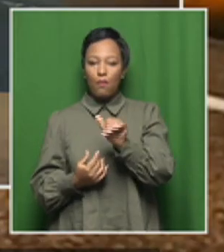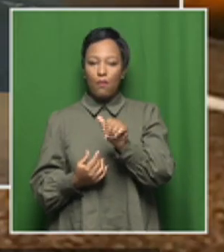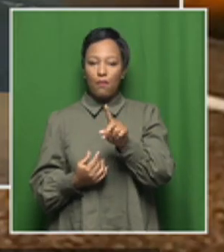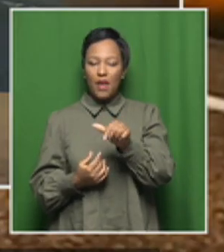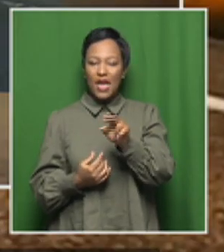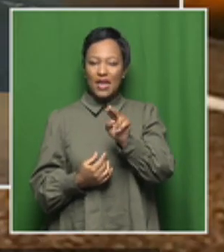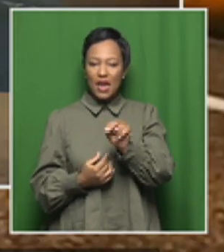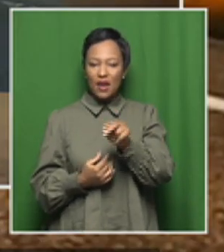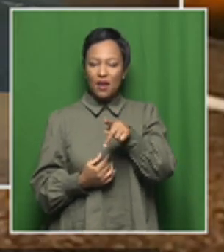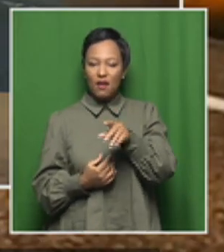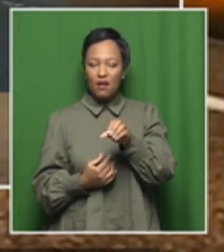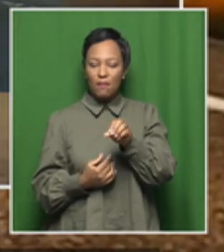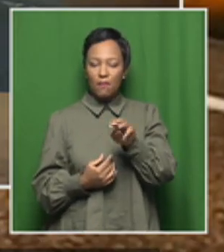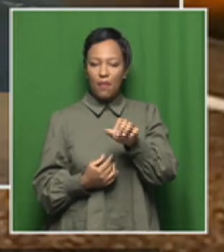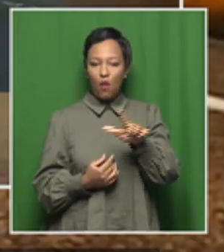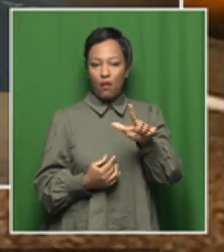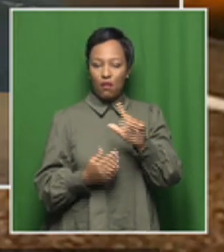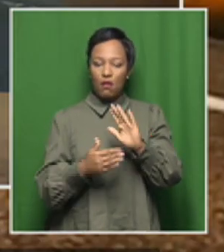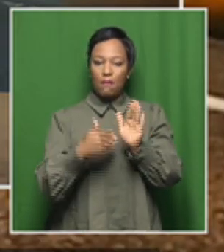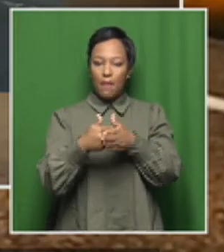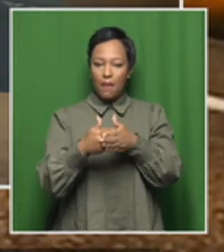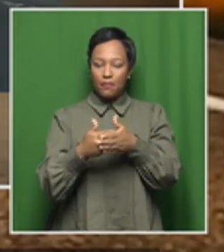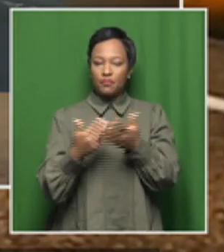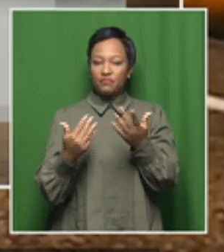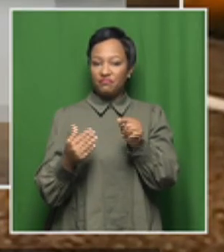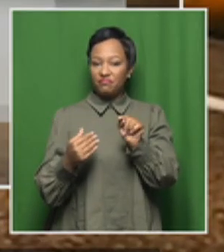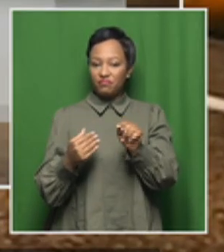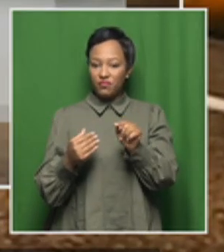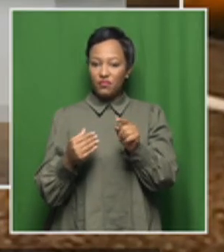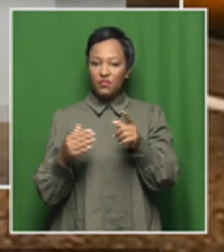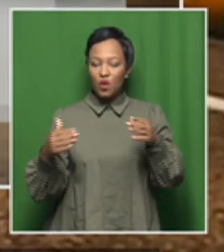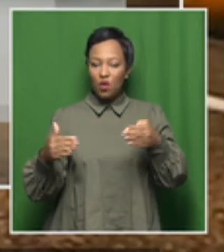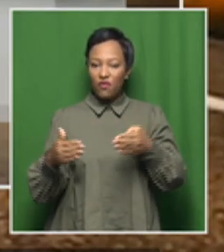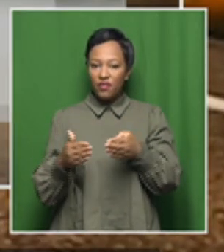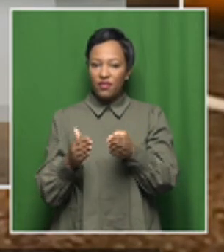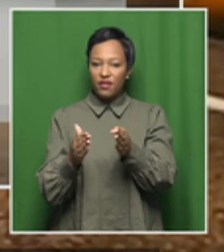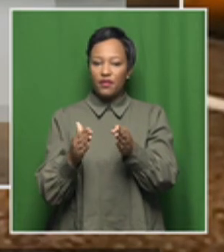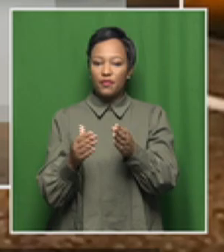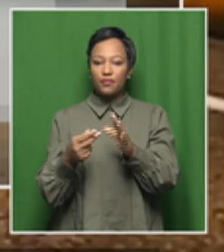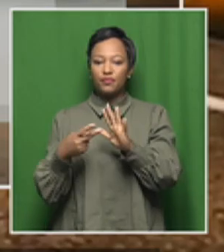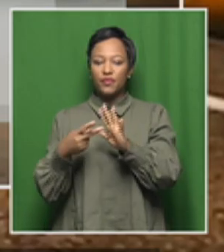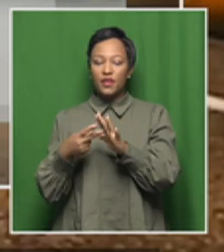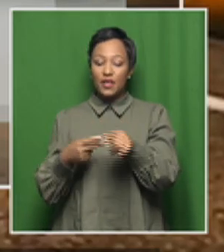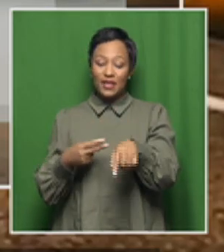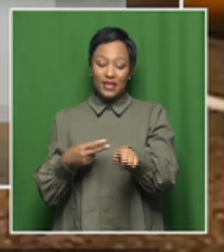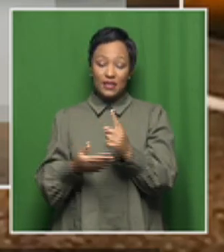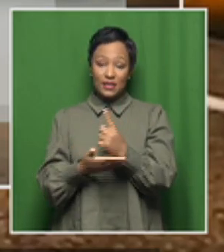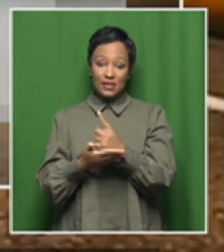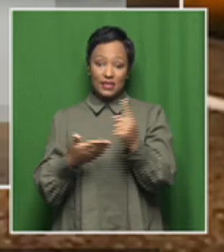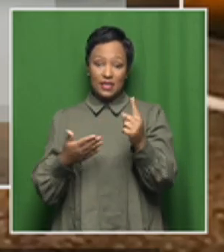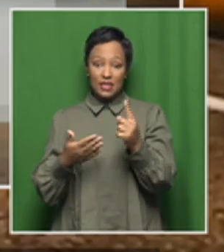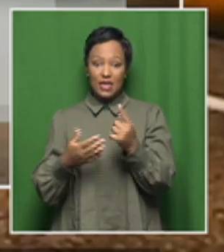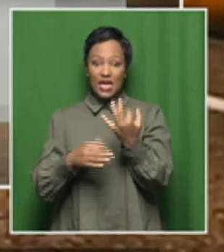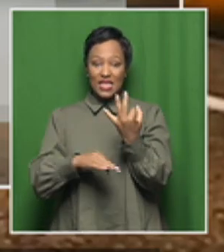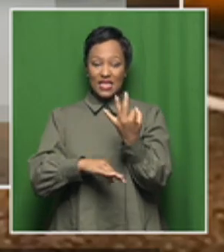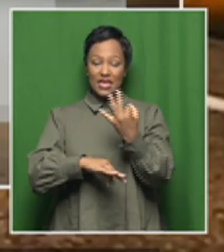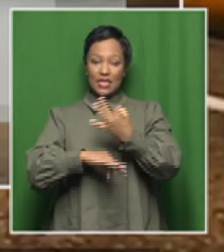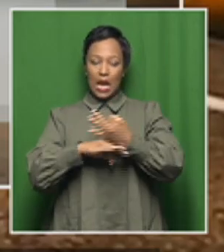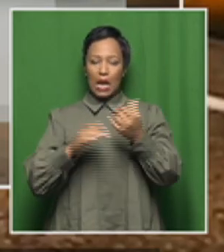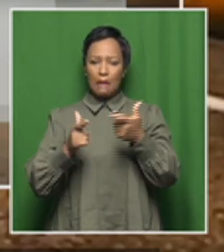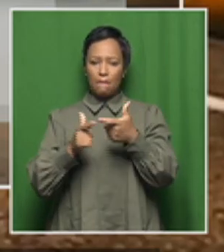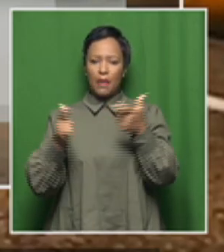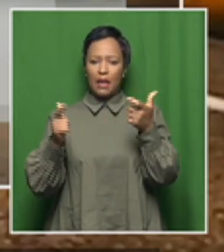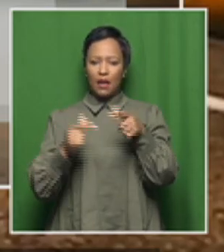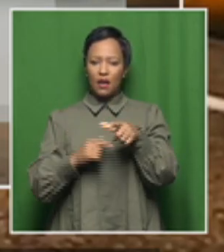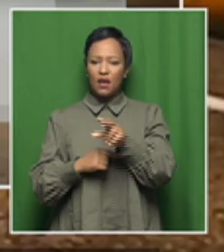at Coastal Park, closer to Muizenberg, with some narrowed lanes out that way. Coming up this week, 3 big daytime closures of the